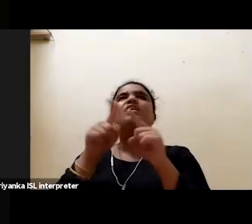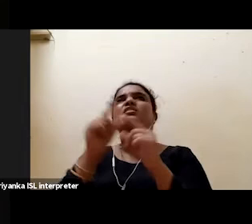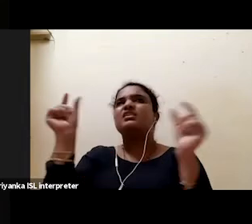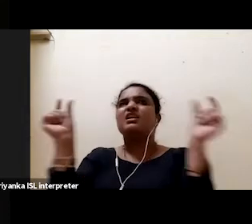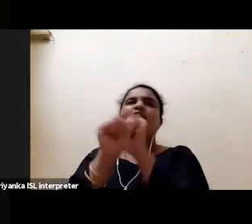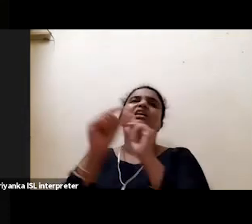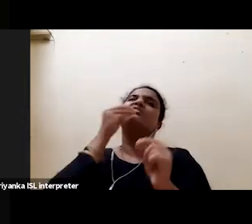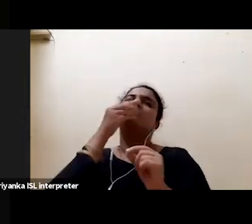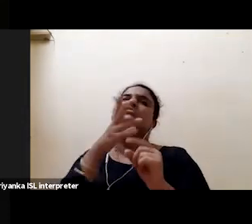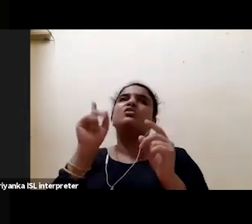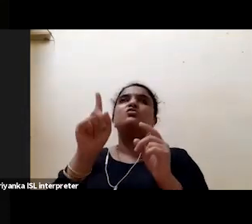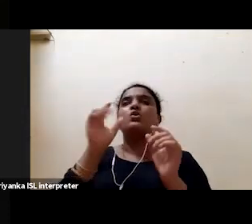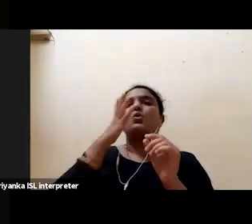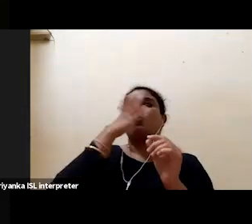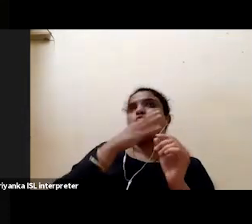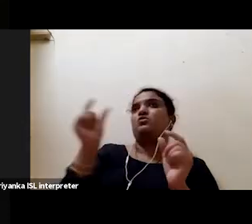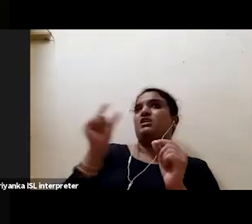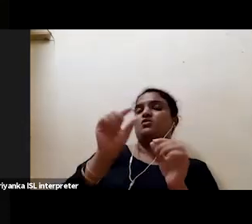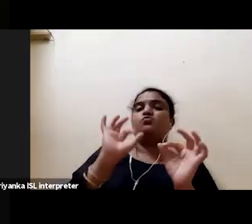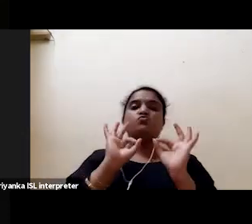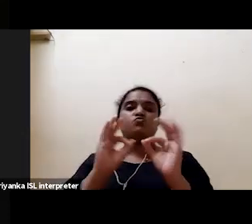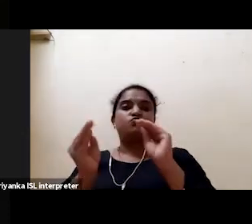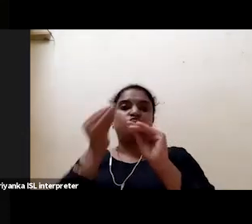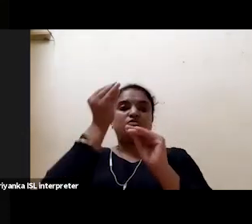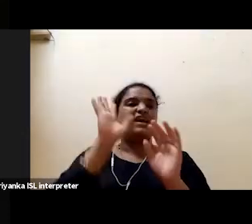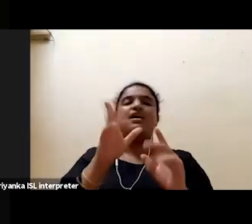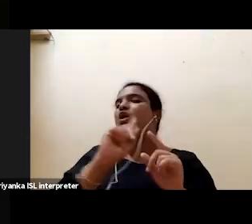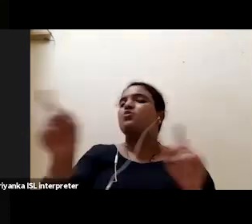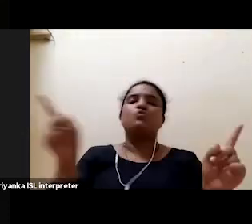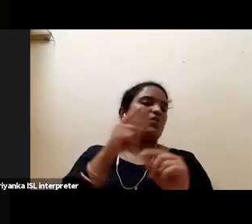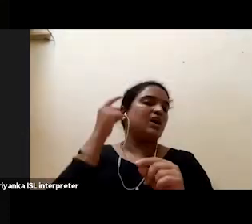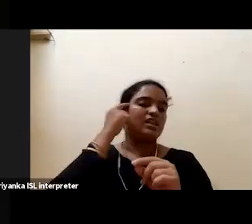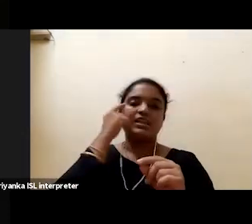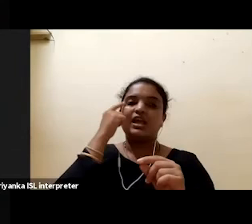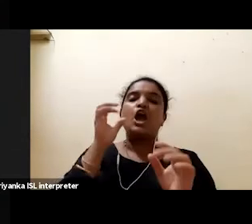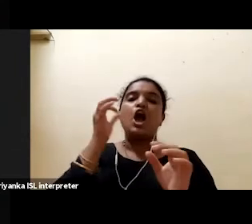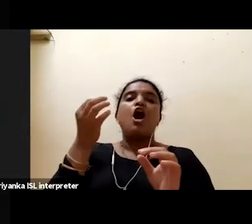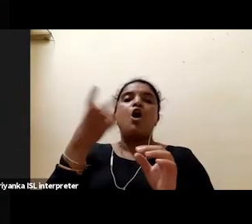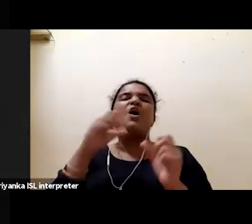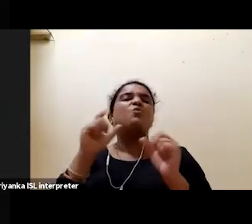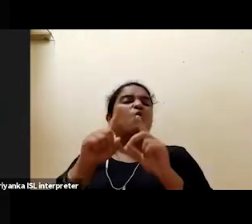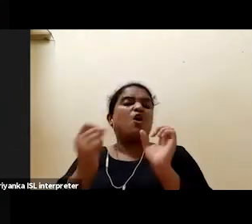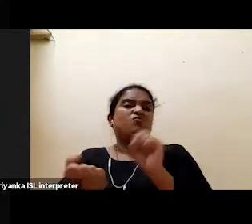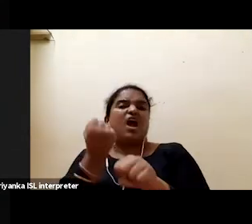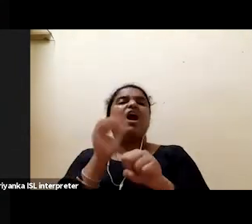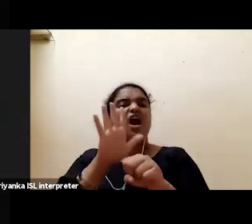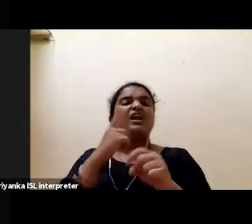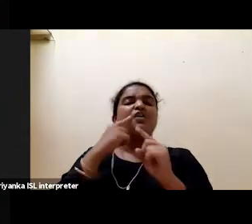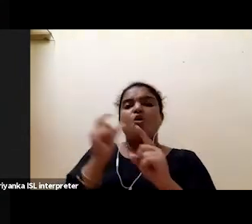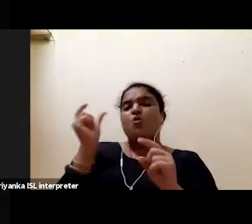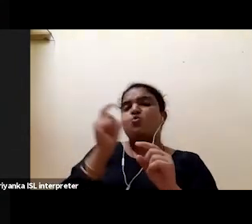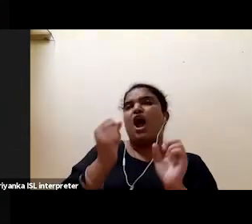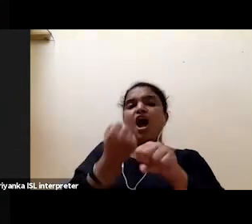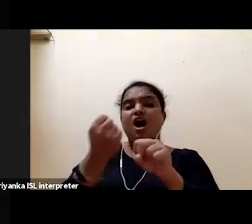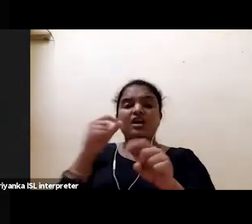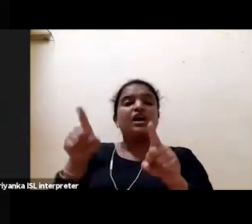simple word with a fancy word, the writing is going to get better. No, you should never do that, because you're just making things more complicated. And our aim is to keep